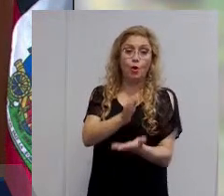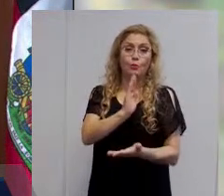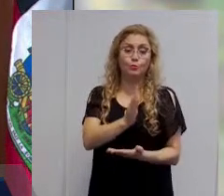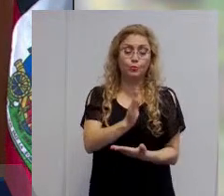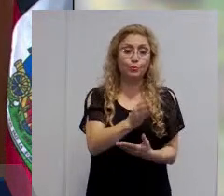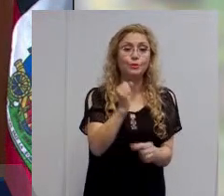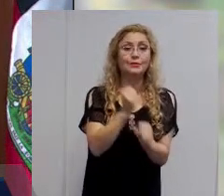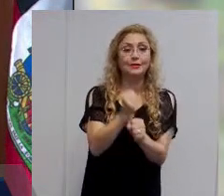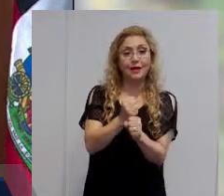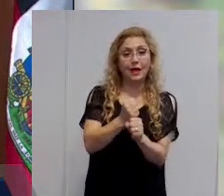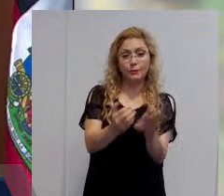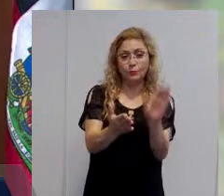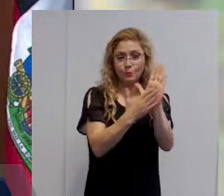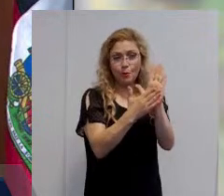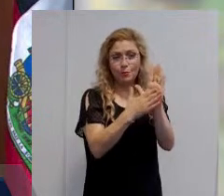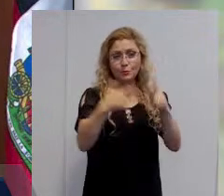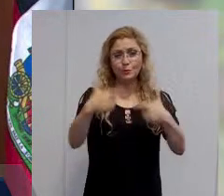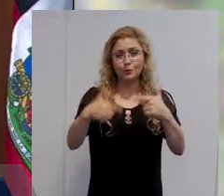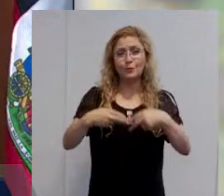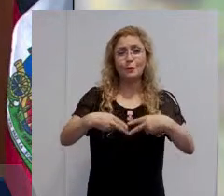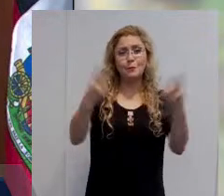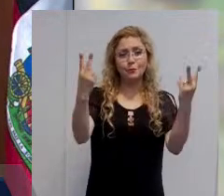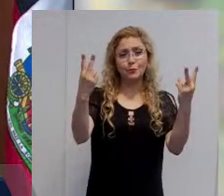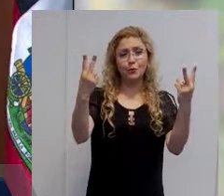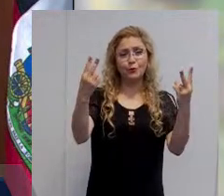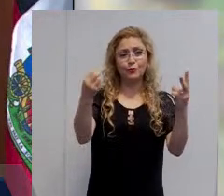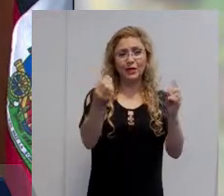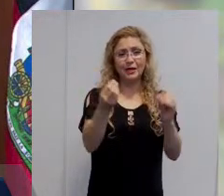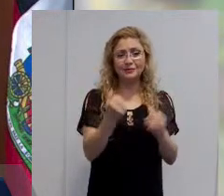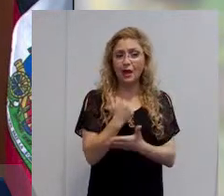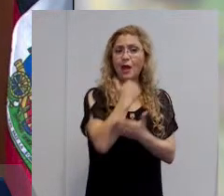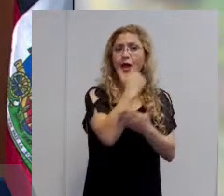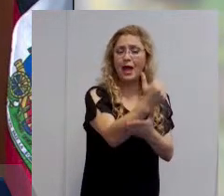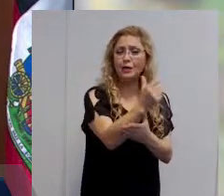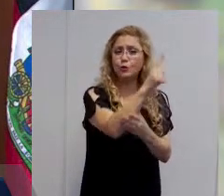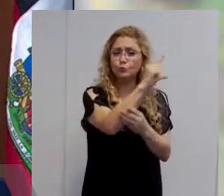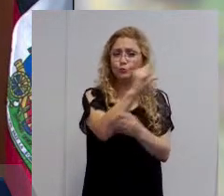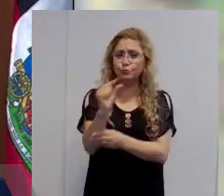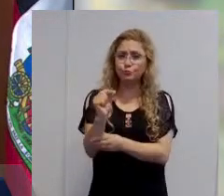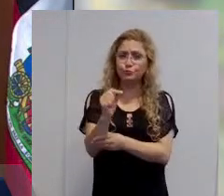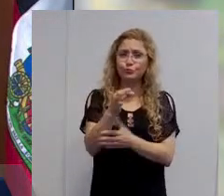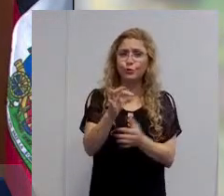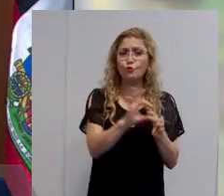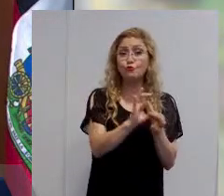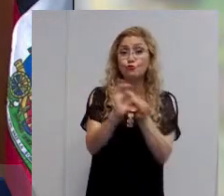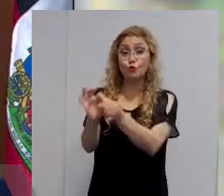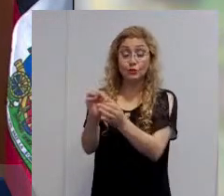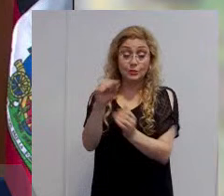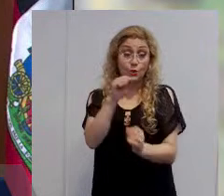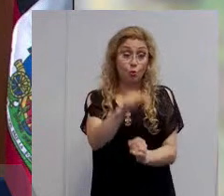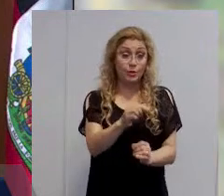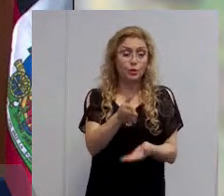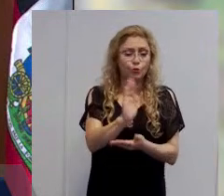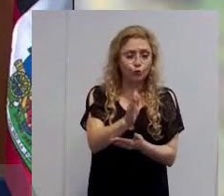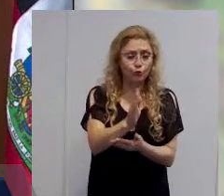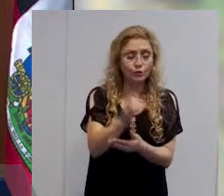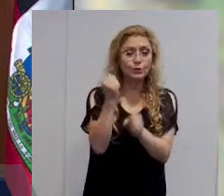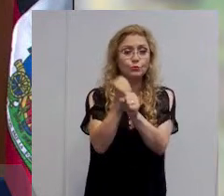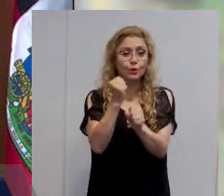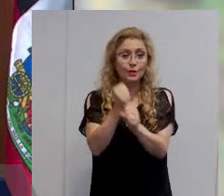that we must continue to work on proposals for public policies that will contribute to mitigate the consequences